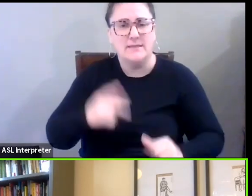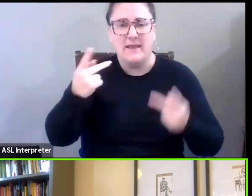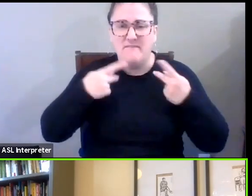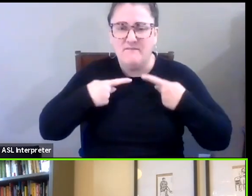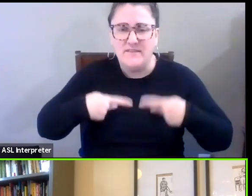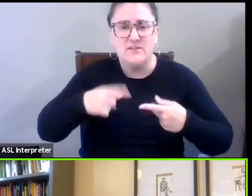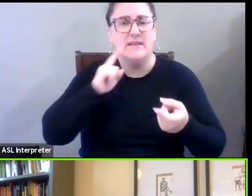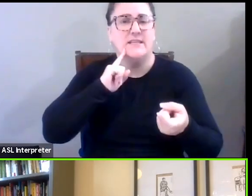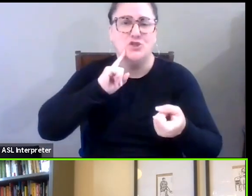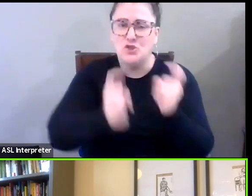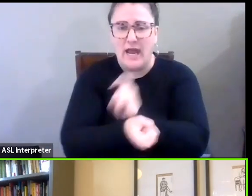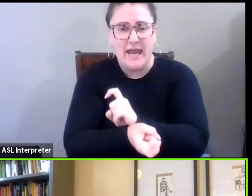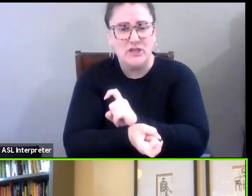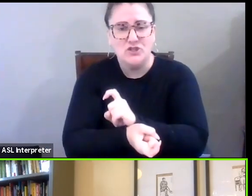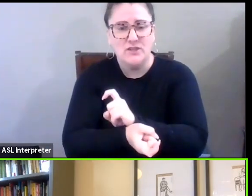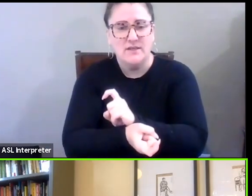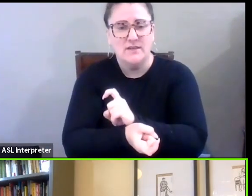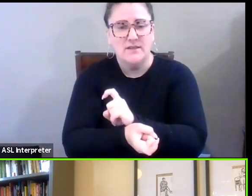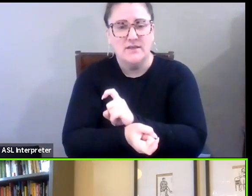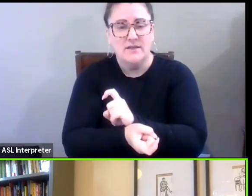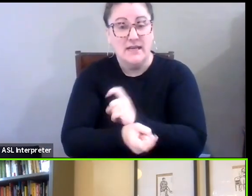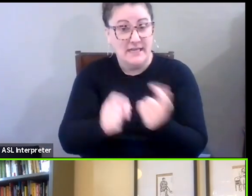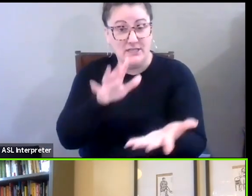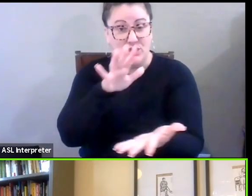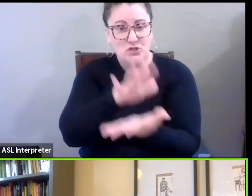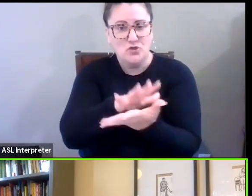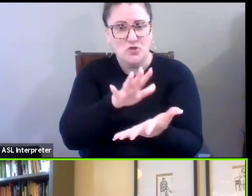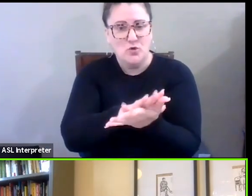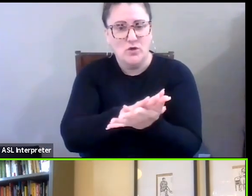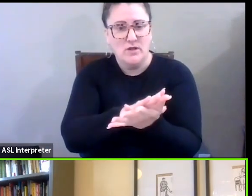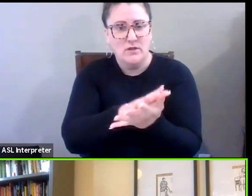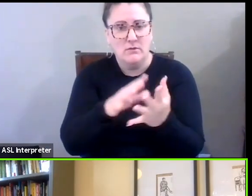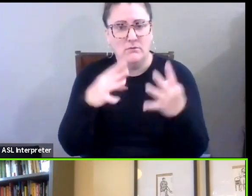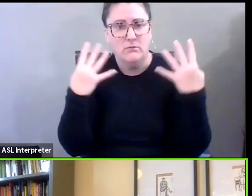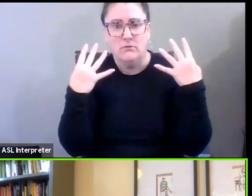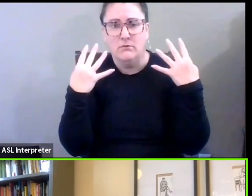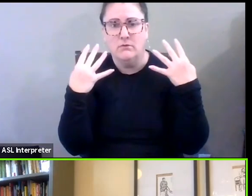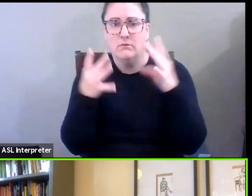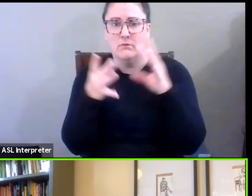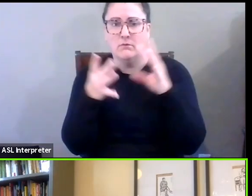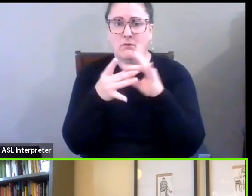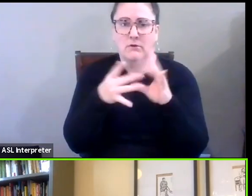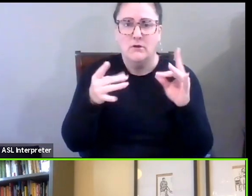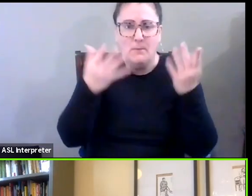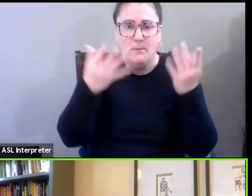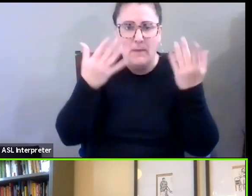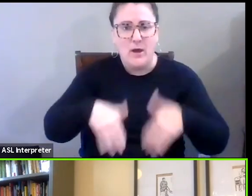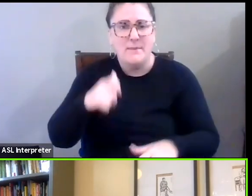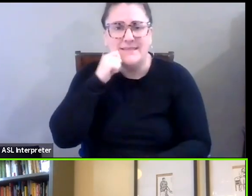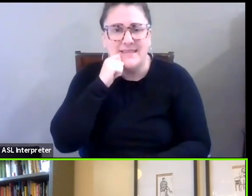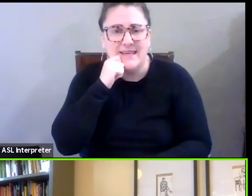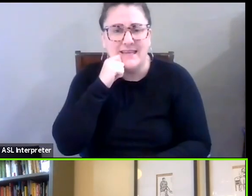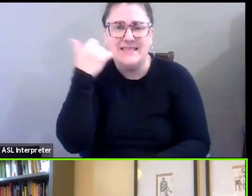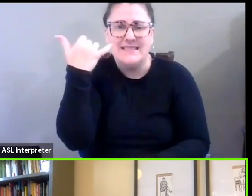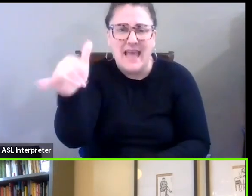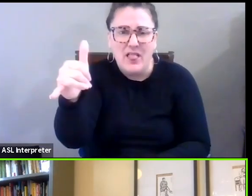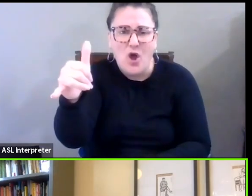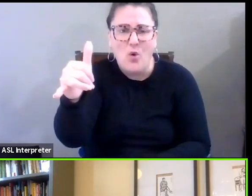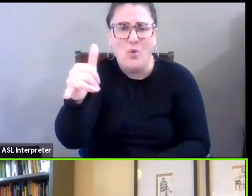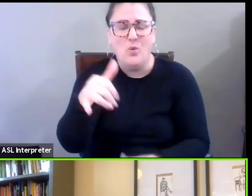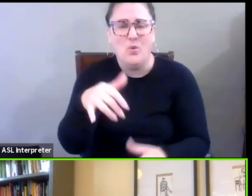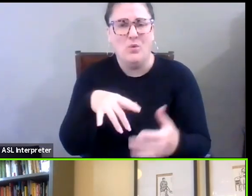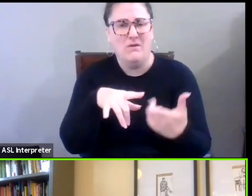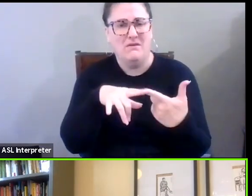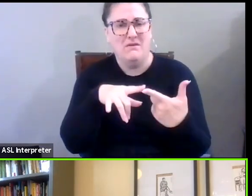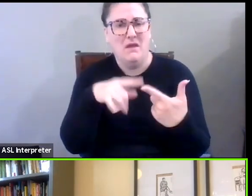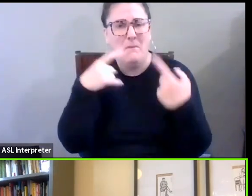altered, because at school I was being told all these things about it, that my skin was yellow, that